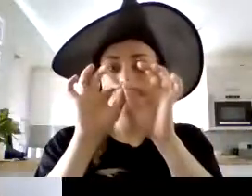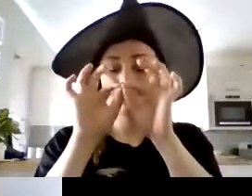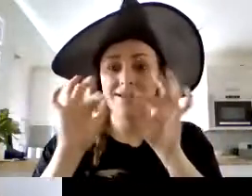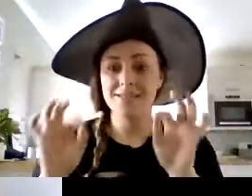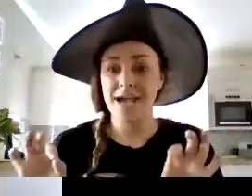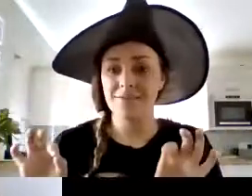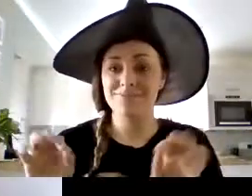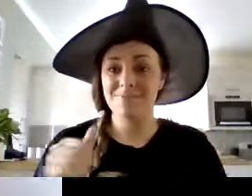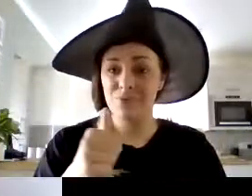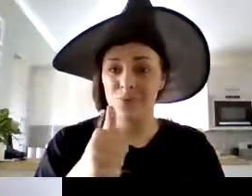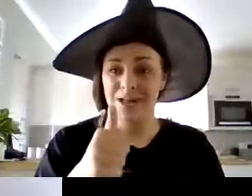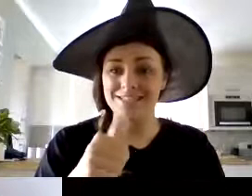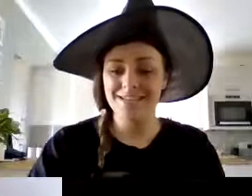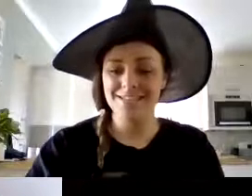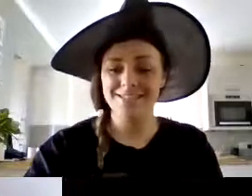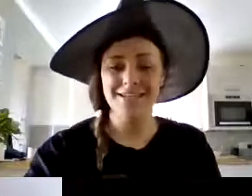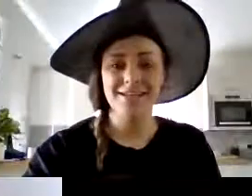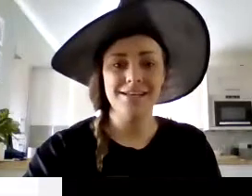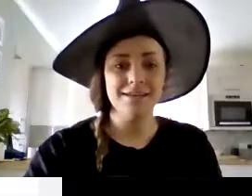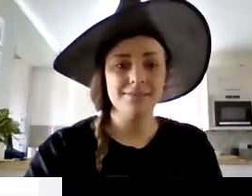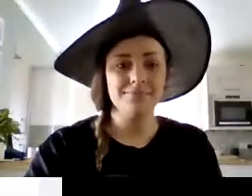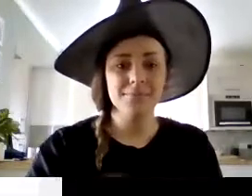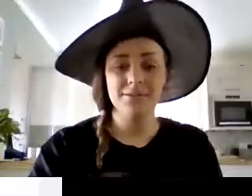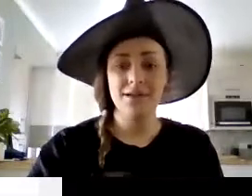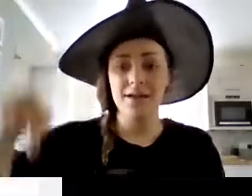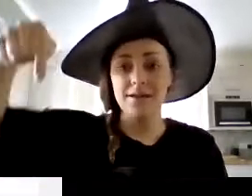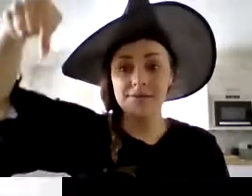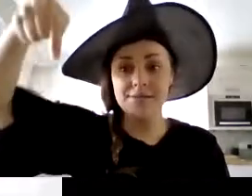Round and down. Well done.